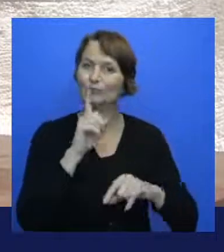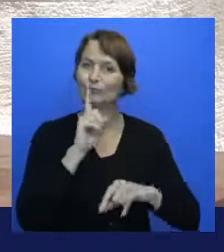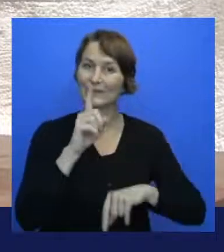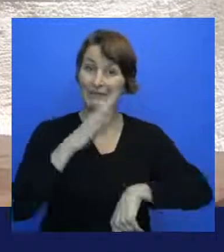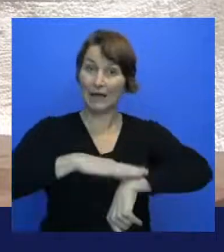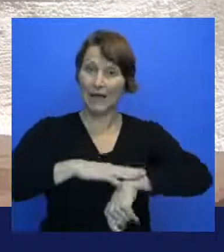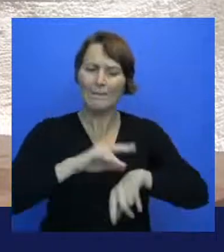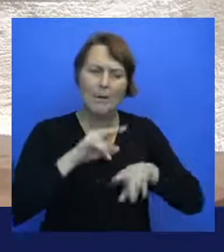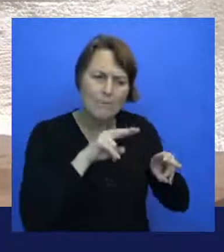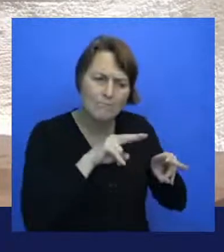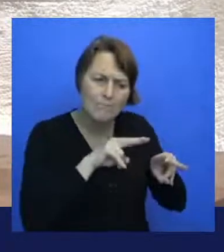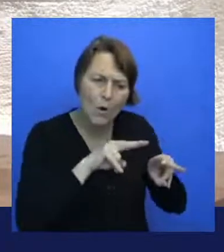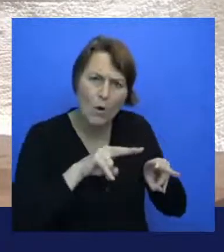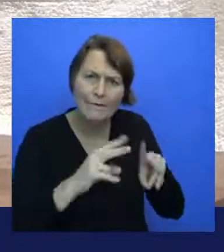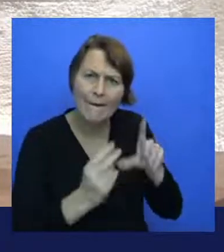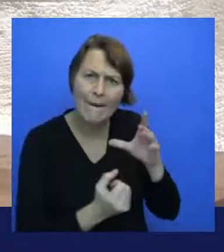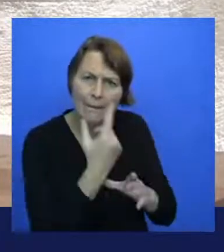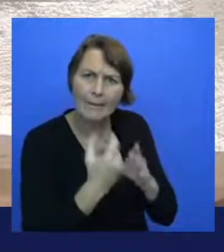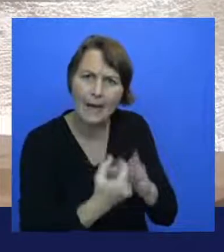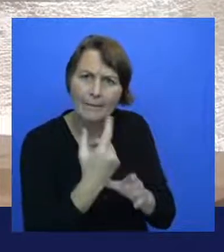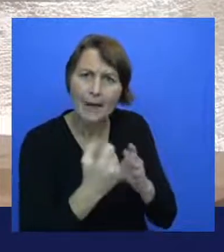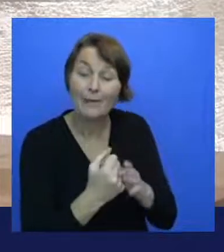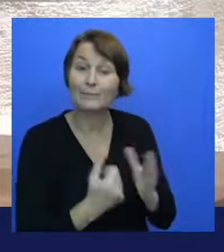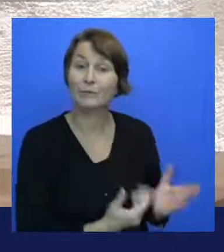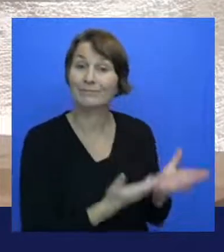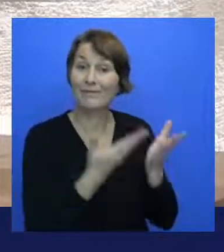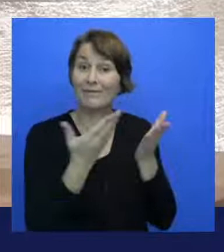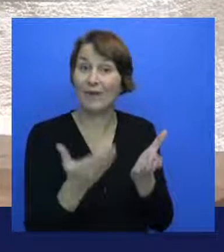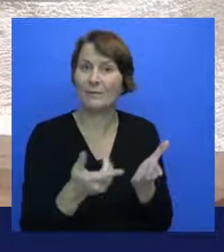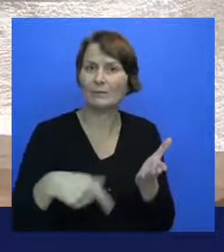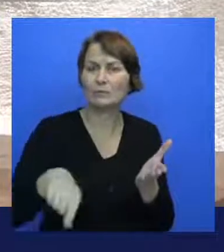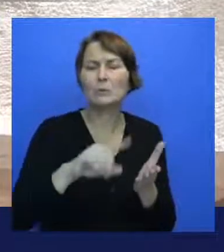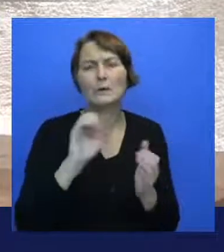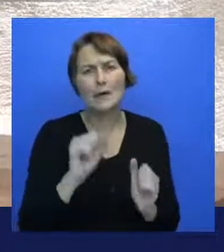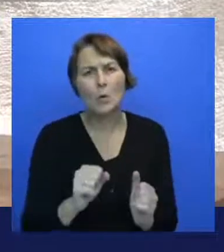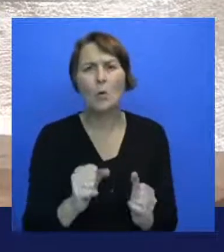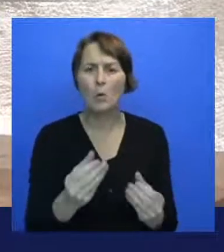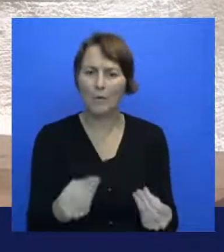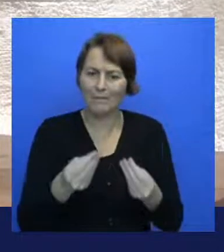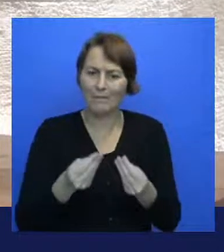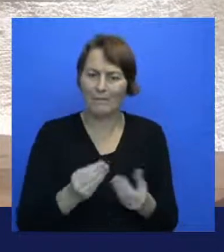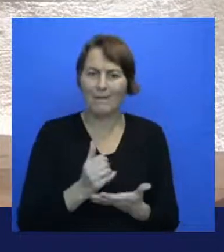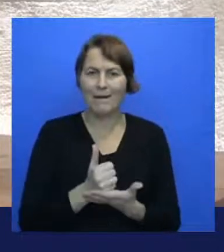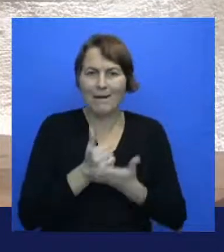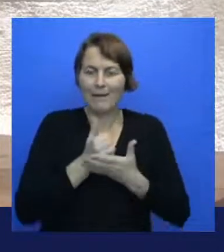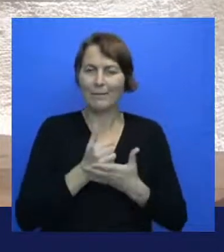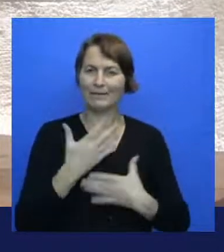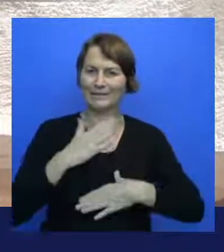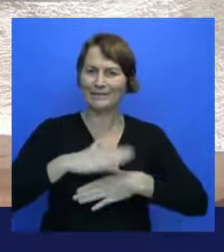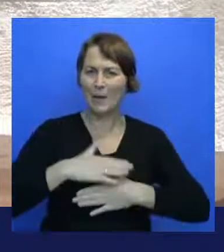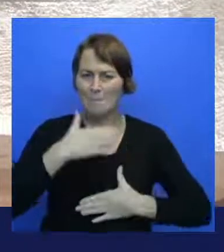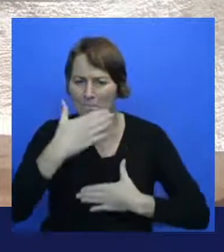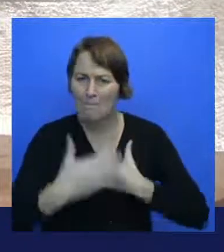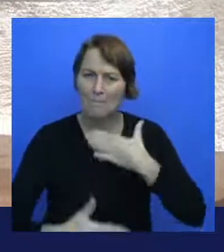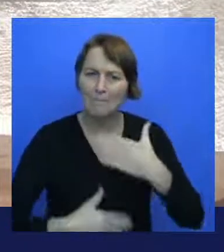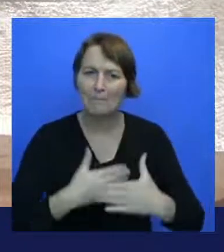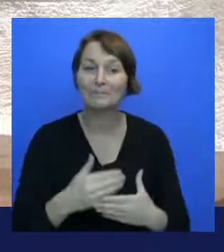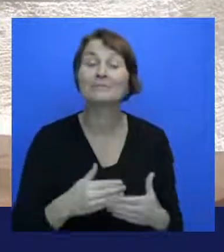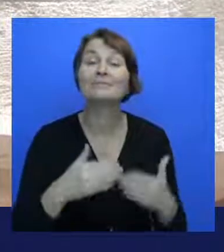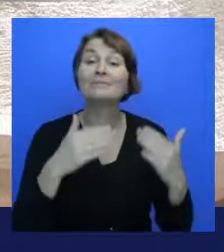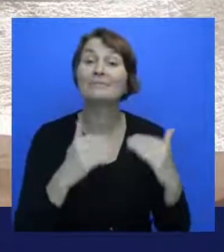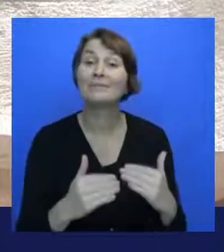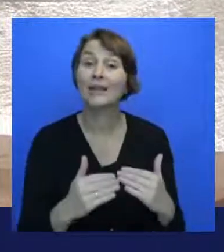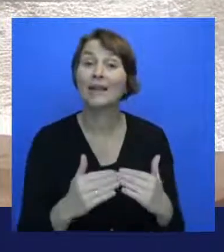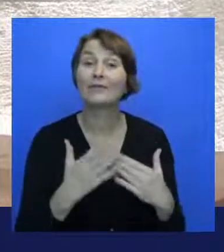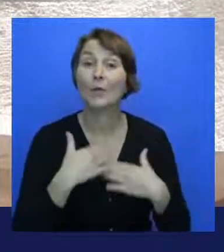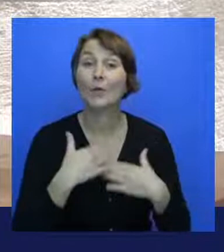making that available, and packaging up in Metrics Advisor. So really excited to see that. The next thing I'd like to talk about, though,